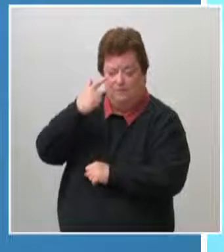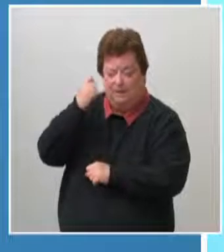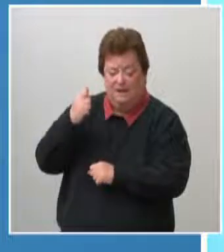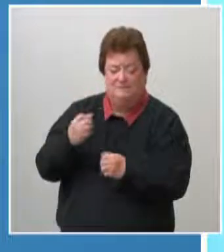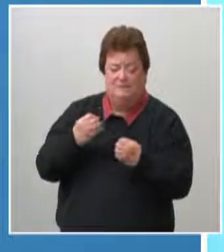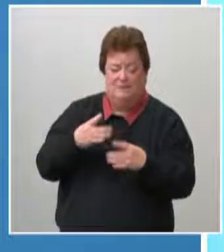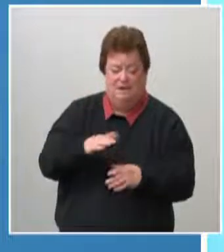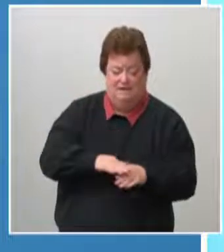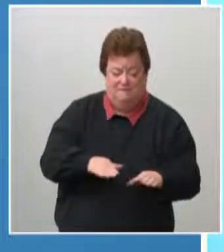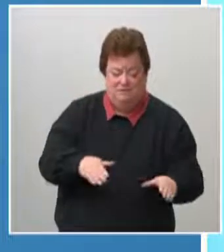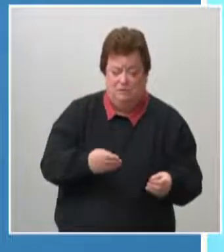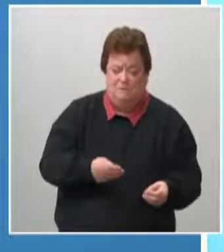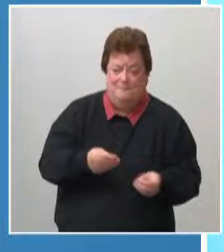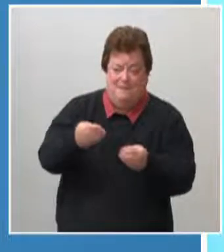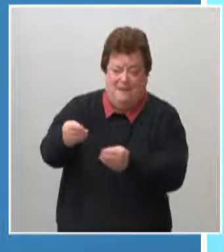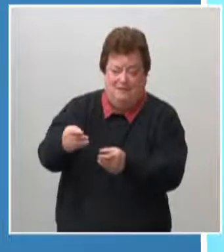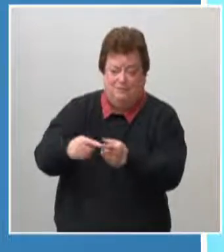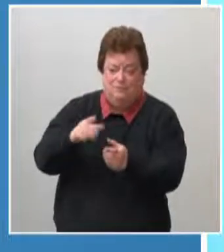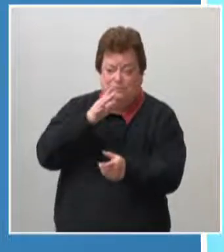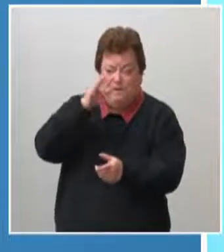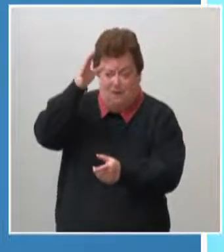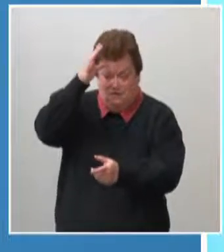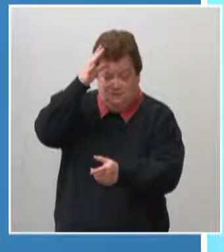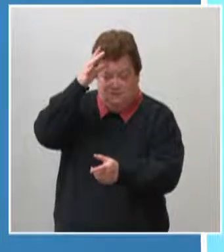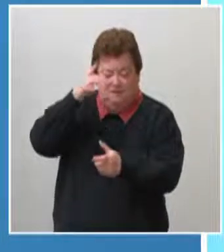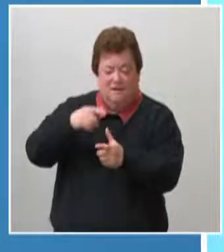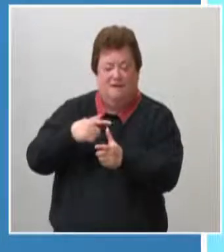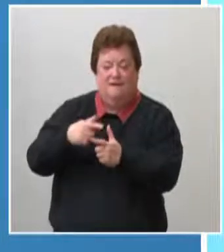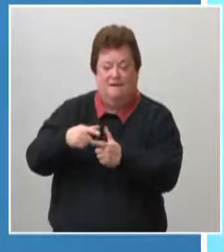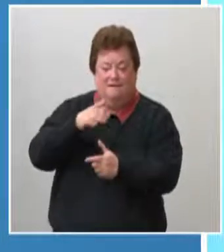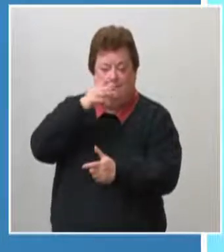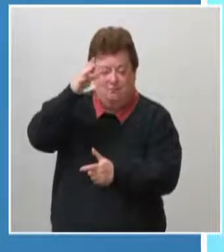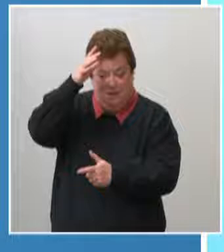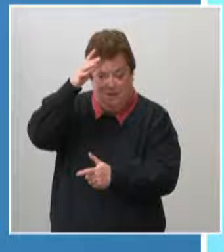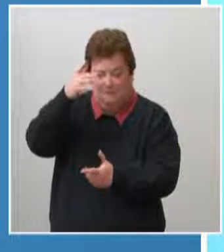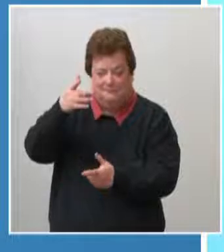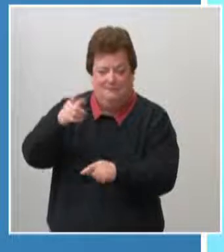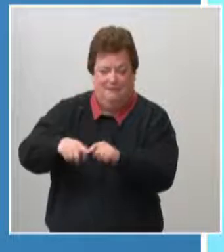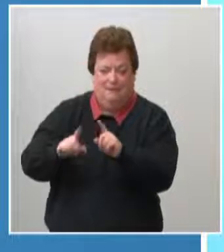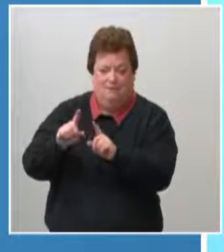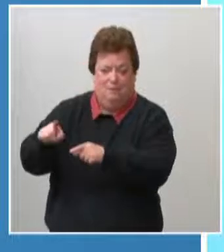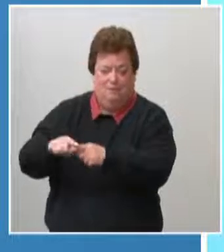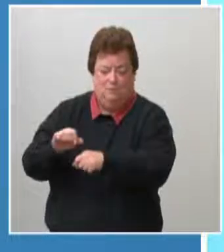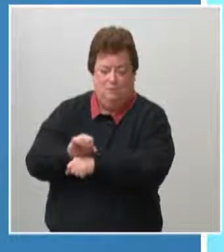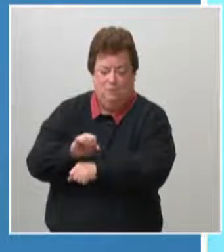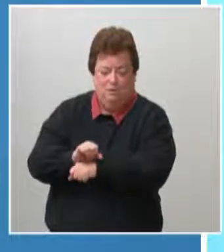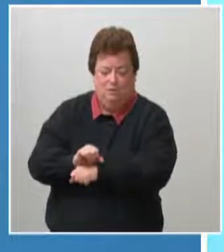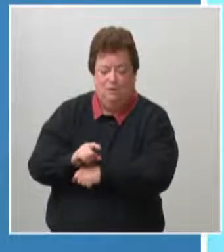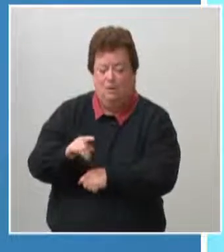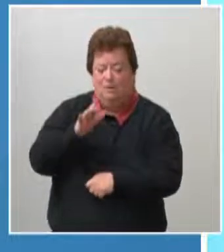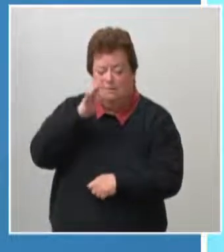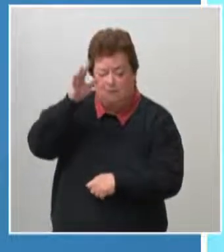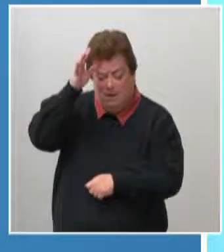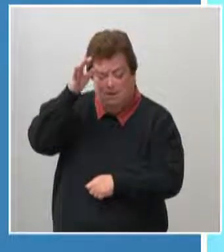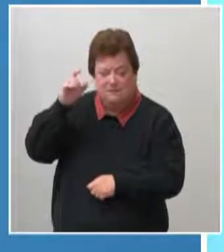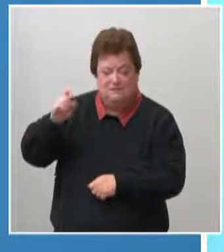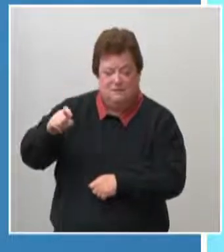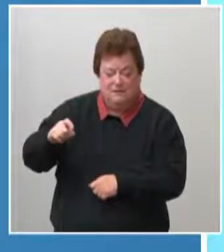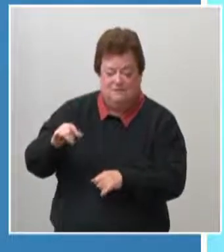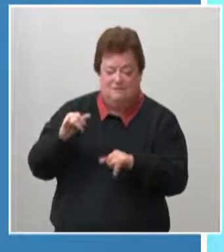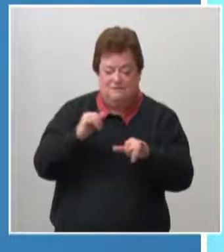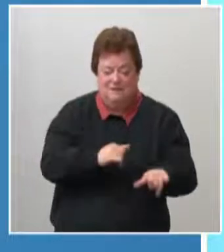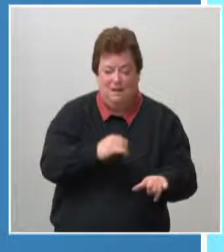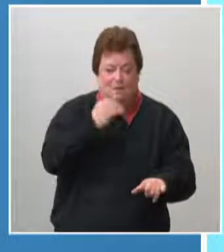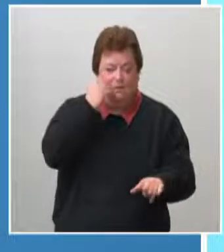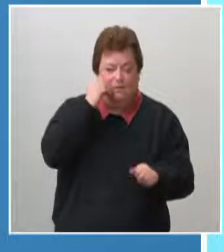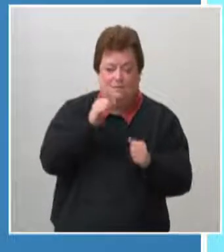it on to their parents, and those parents are our employees, and they're needing to be off work. Or those parents are needing to stay home